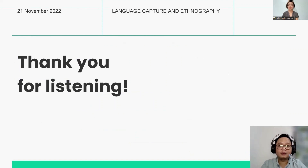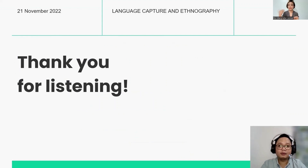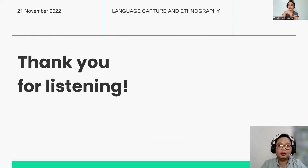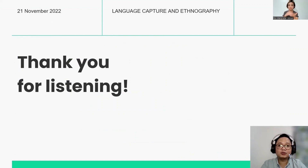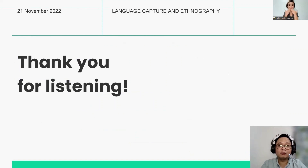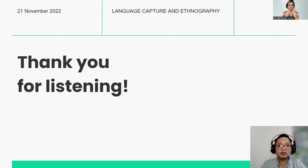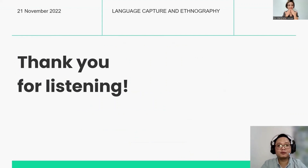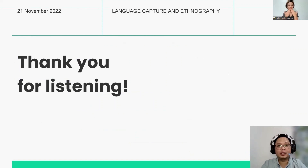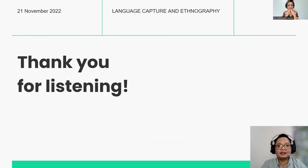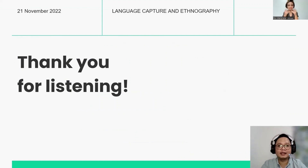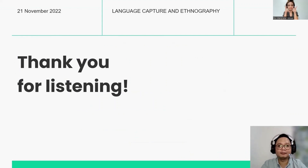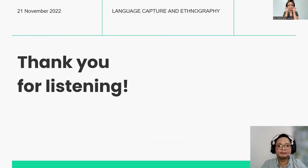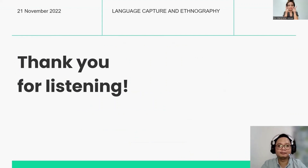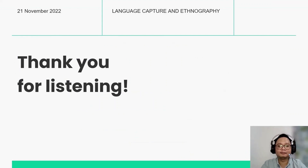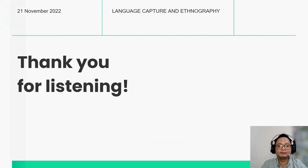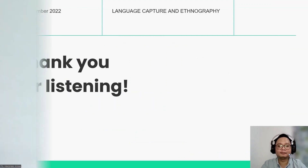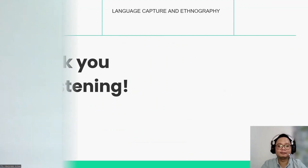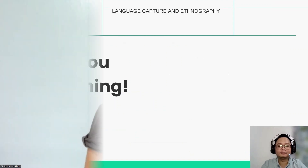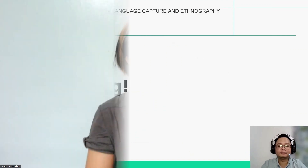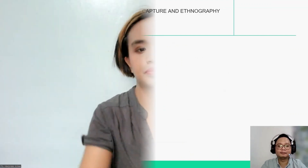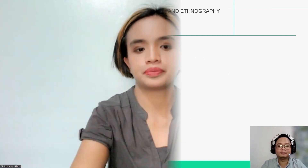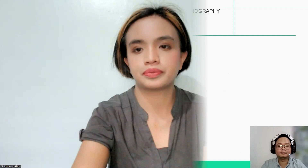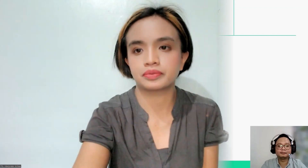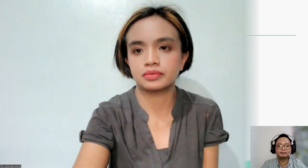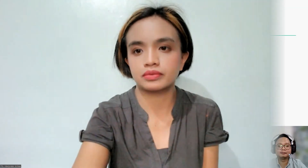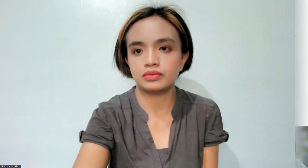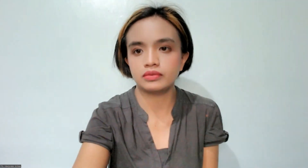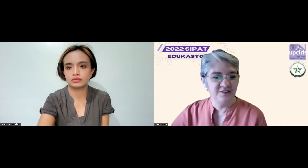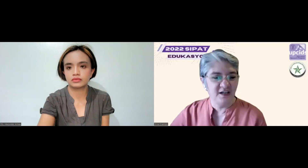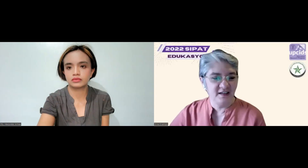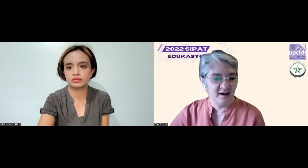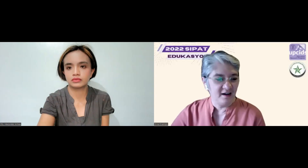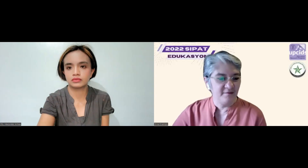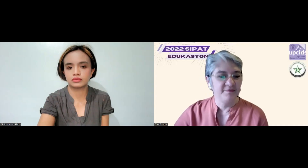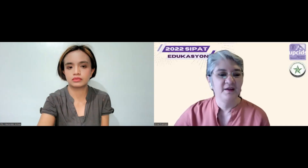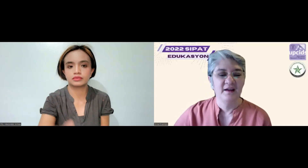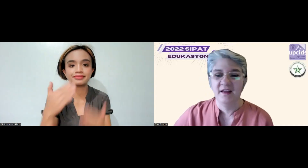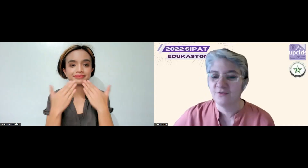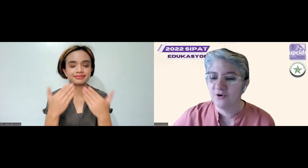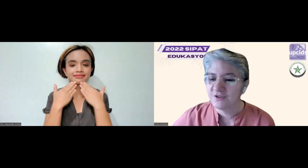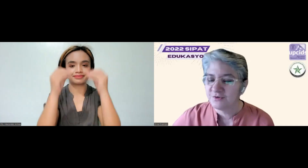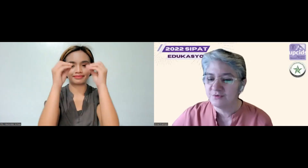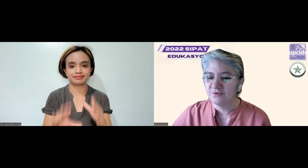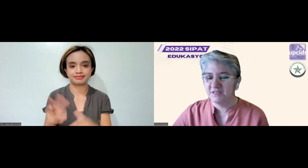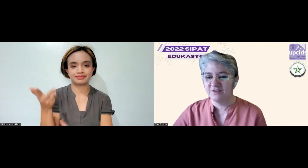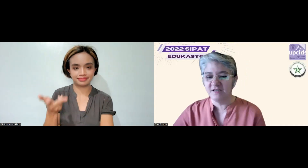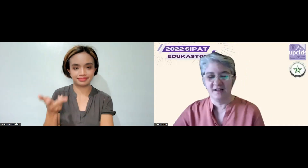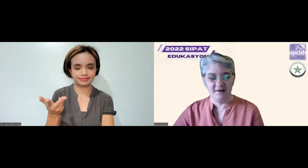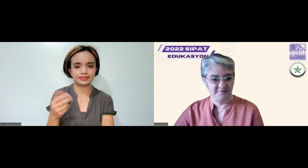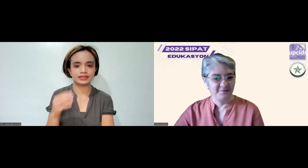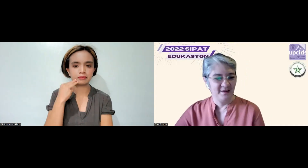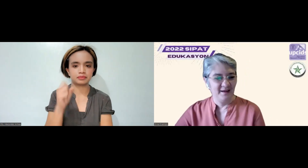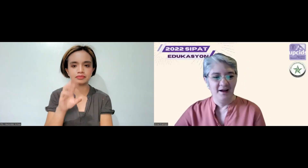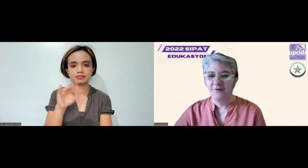Again, thank you so much for listening. Thank you, teachers Audrey, Jennica, and of course to Miss